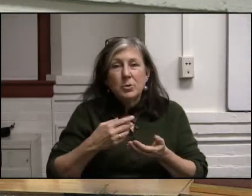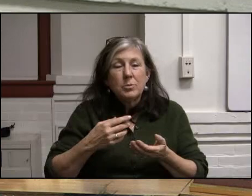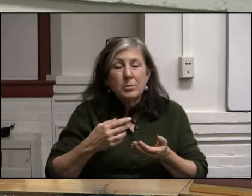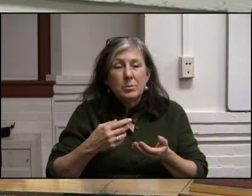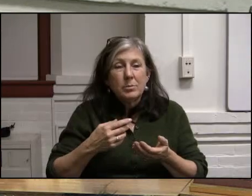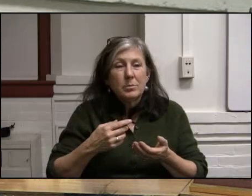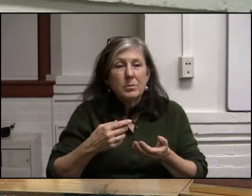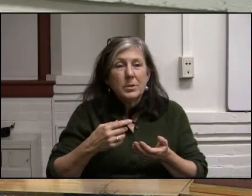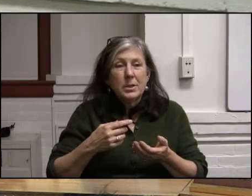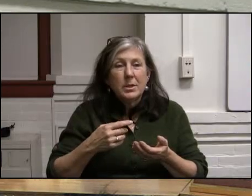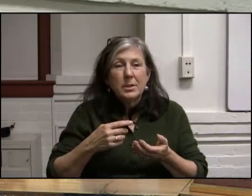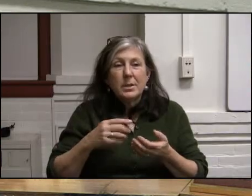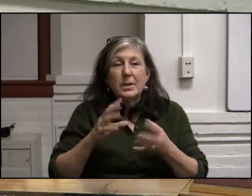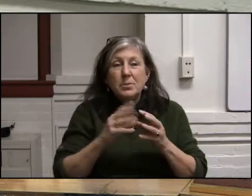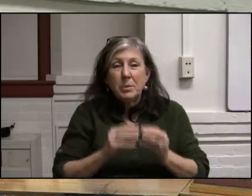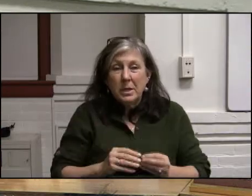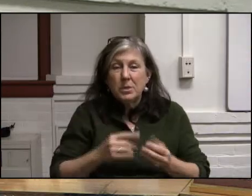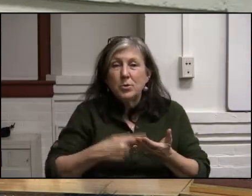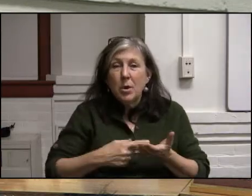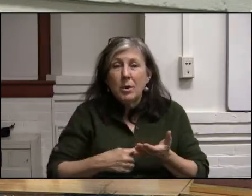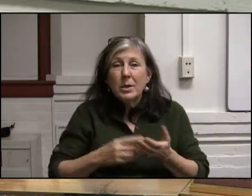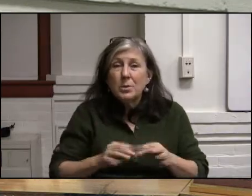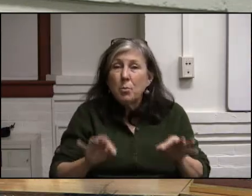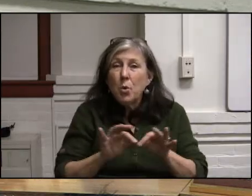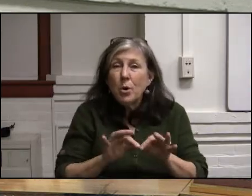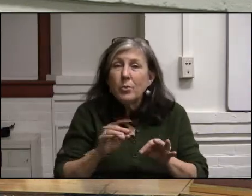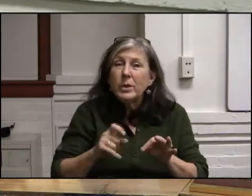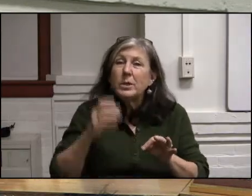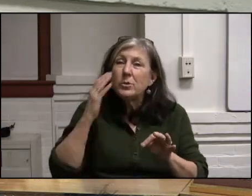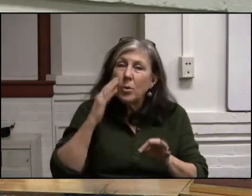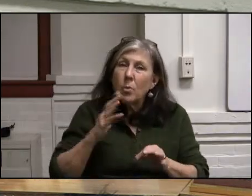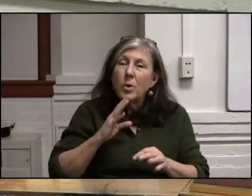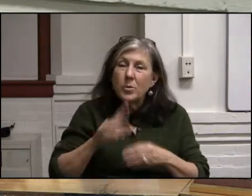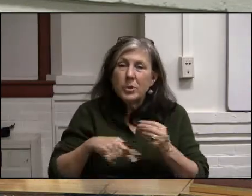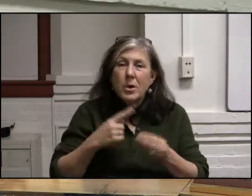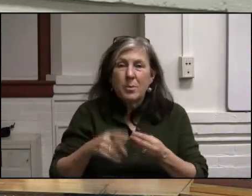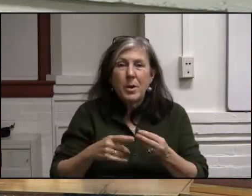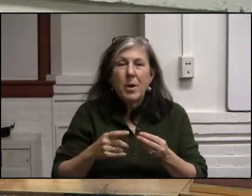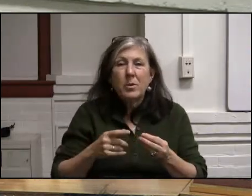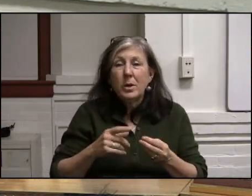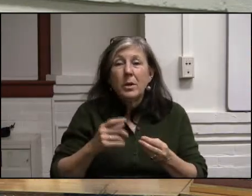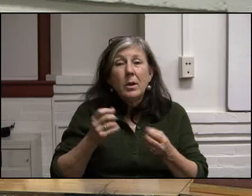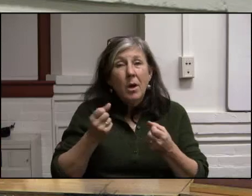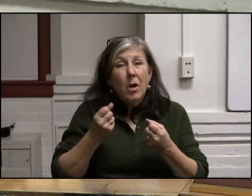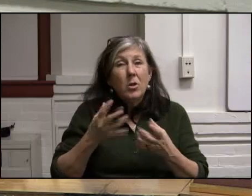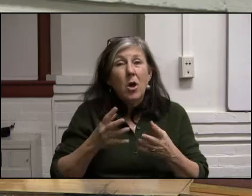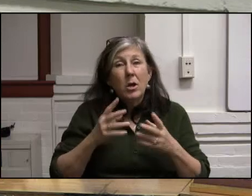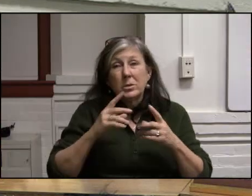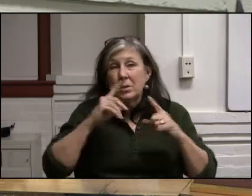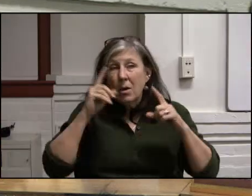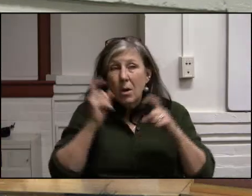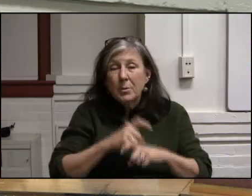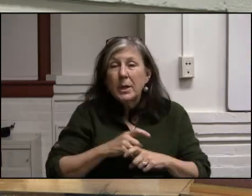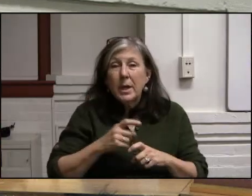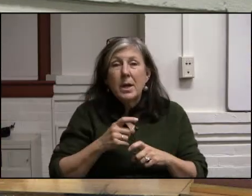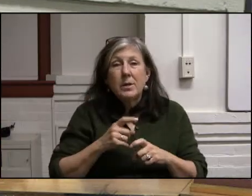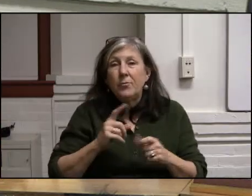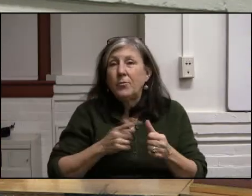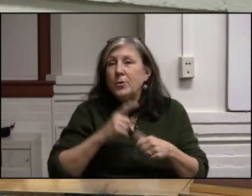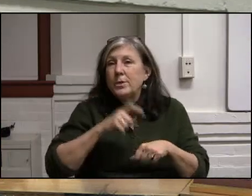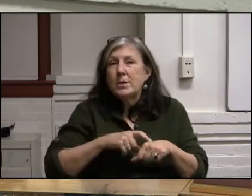important, because we need to know what we're talking about. And a lot of these are complicated. This is the first time for 2 people. And it's